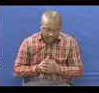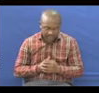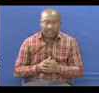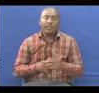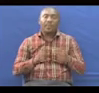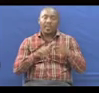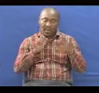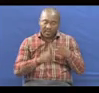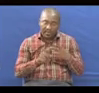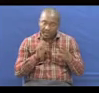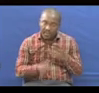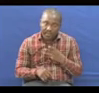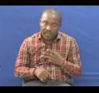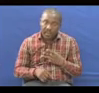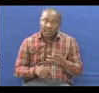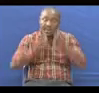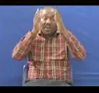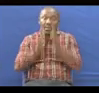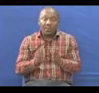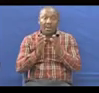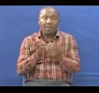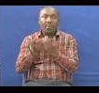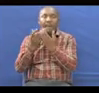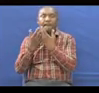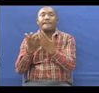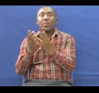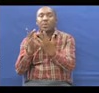human population. Human population